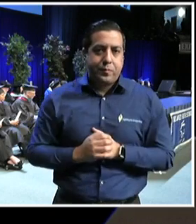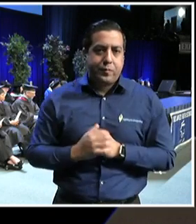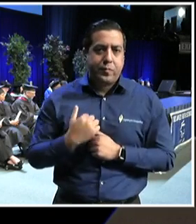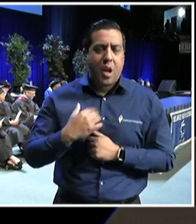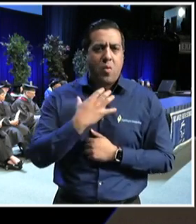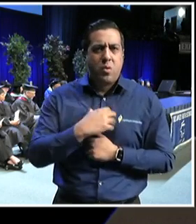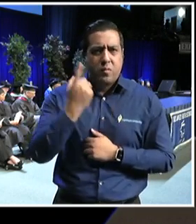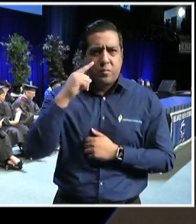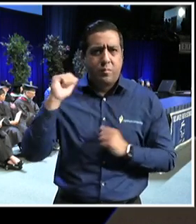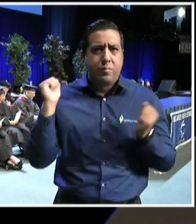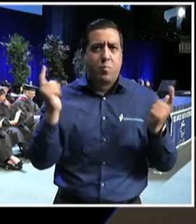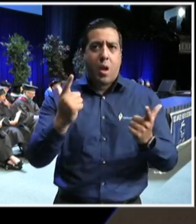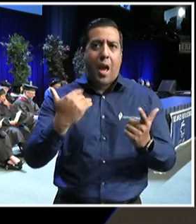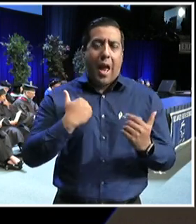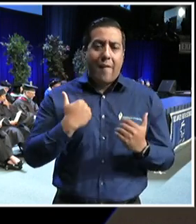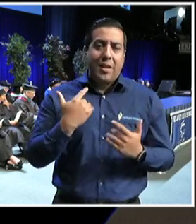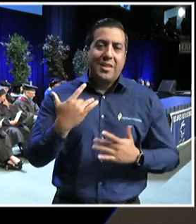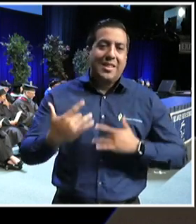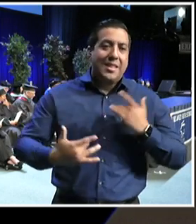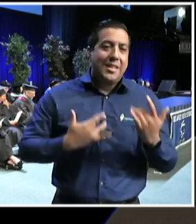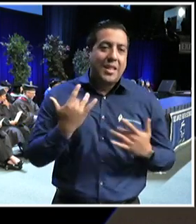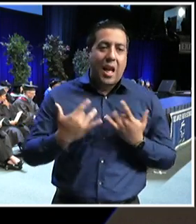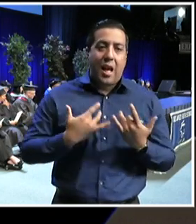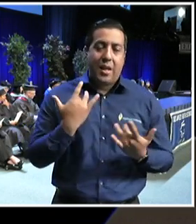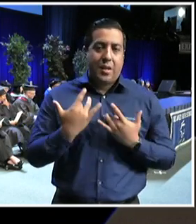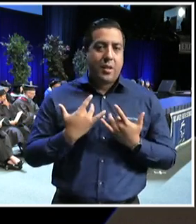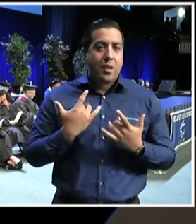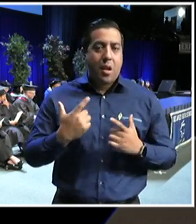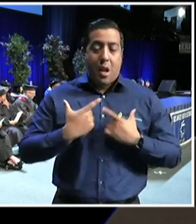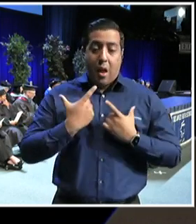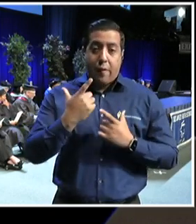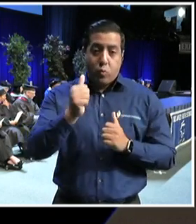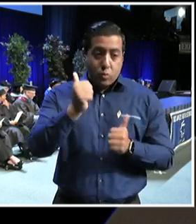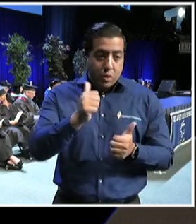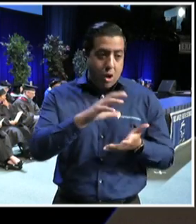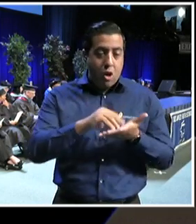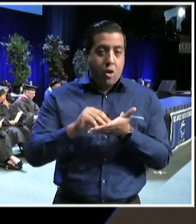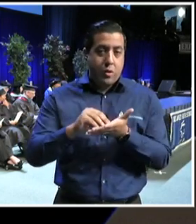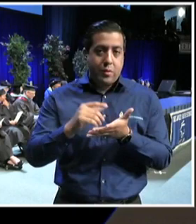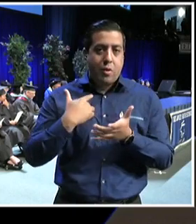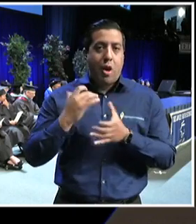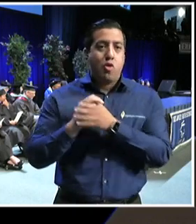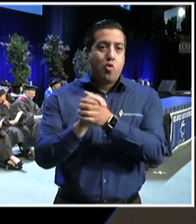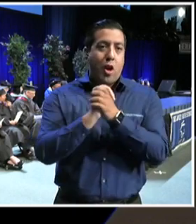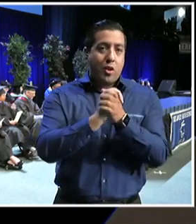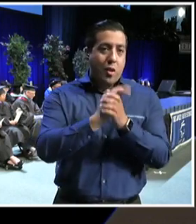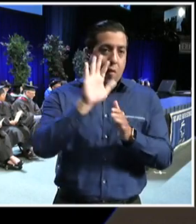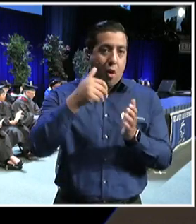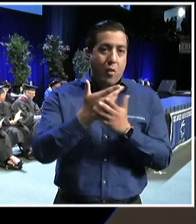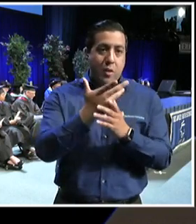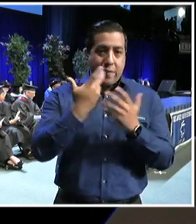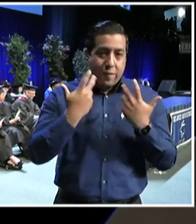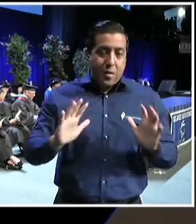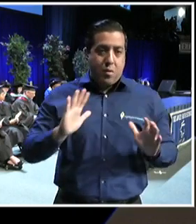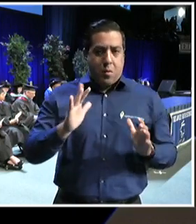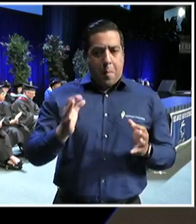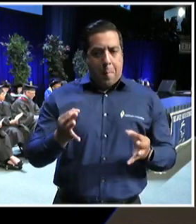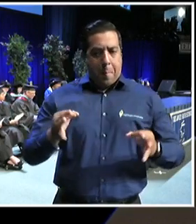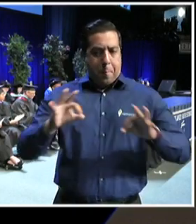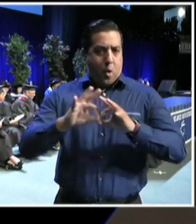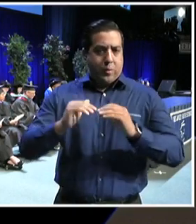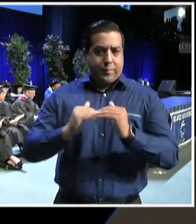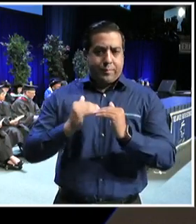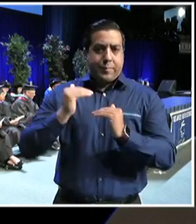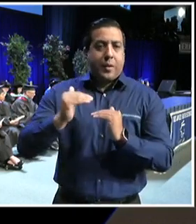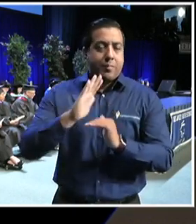of you to have an exciting, worthwhile life of learning. Congratulations on the completion of an important step in